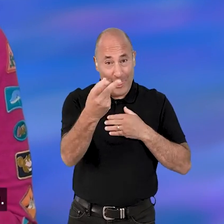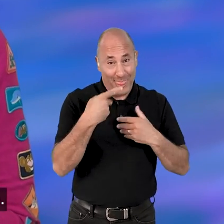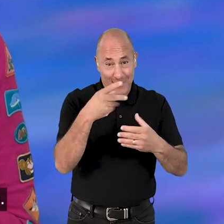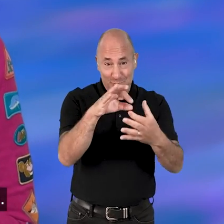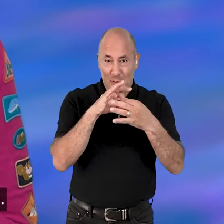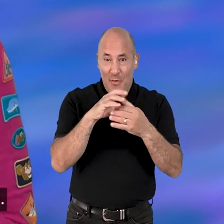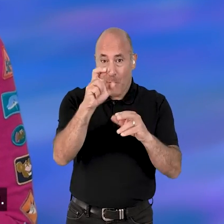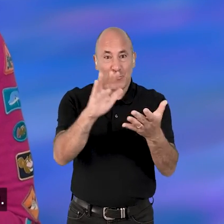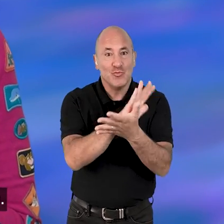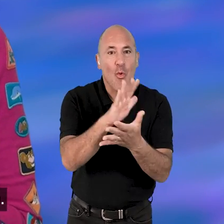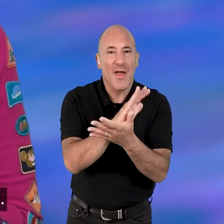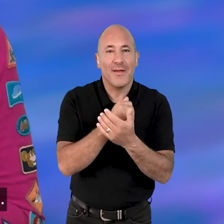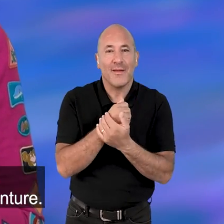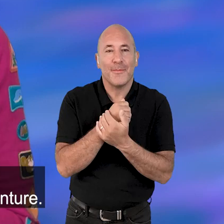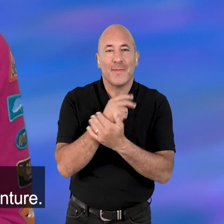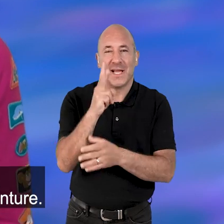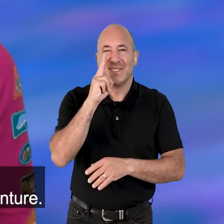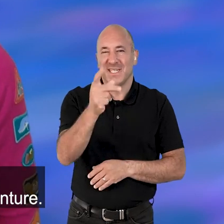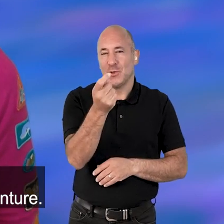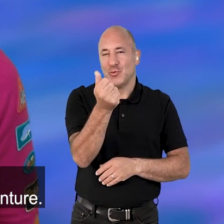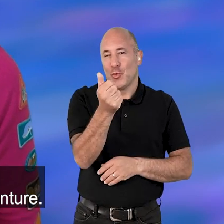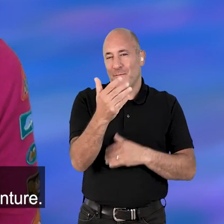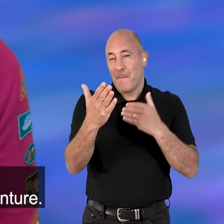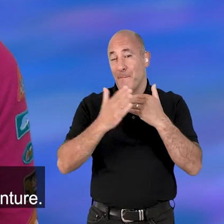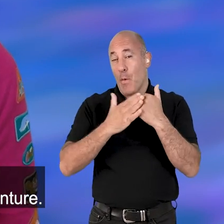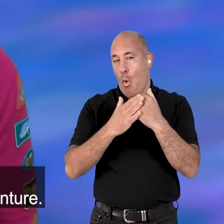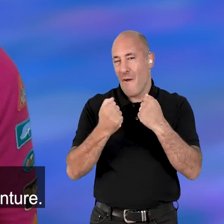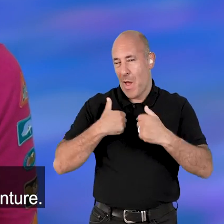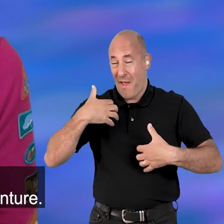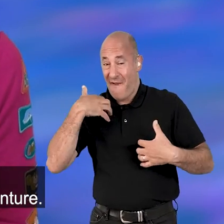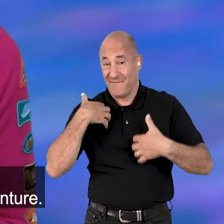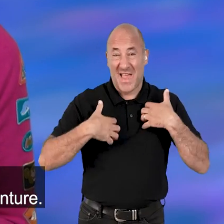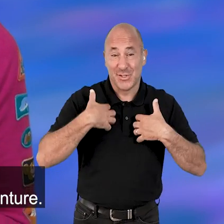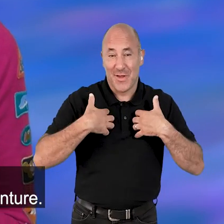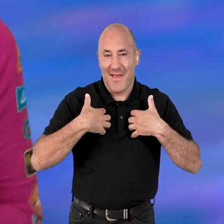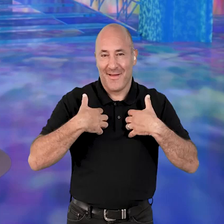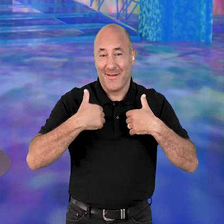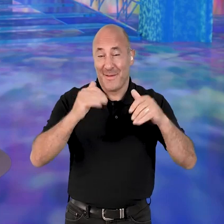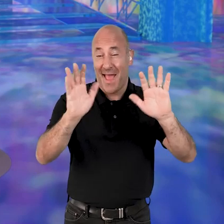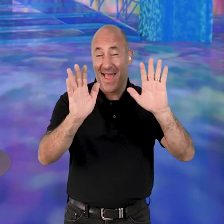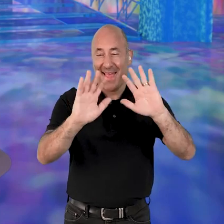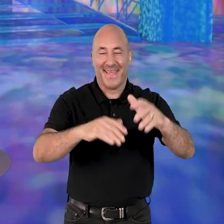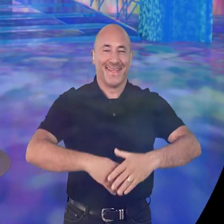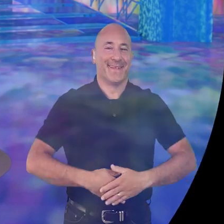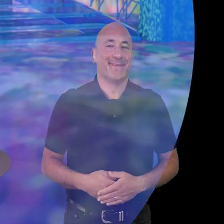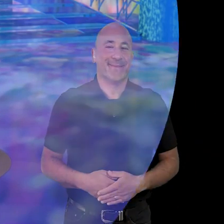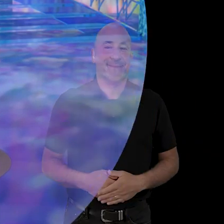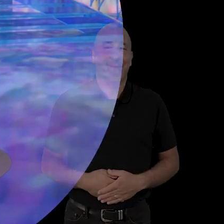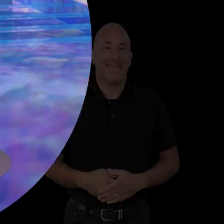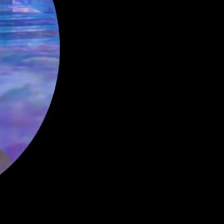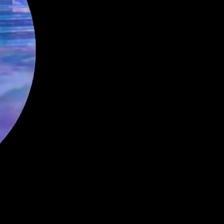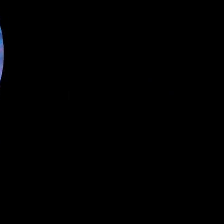I hope you enjoyed it too. I'll see you again soon for another Cosmic Kids adventure. Bye-bye.